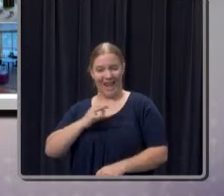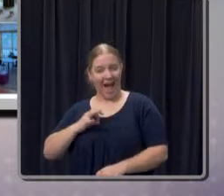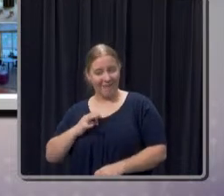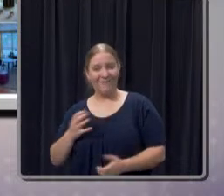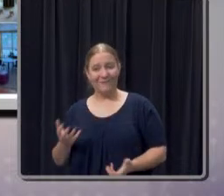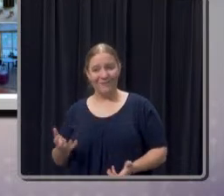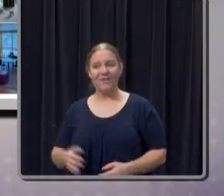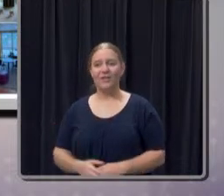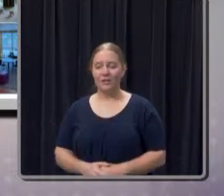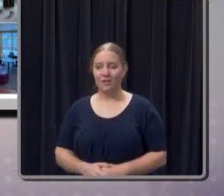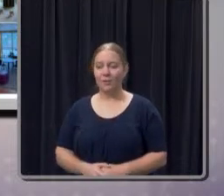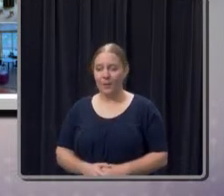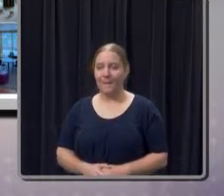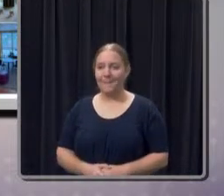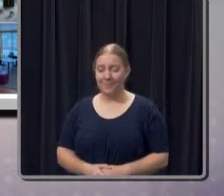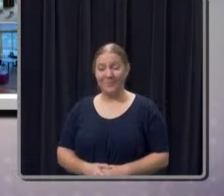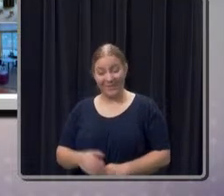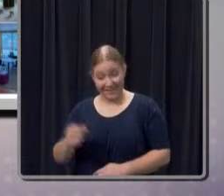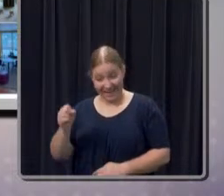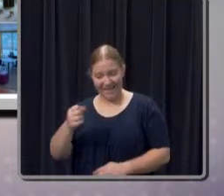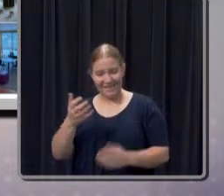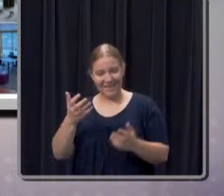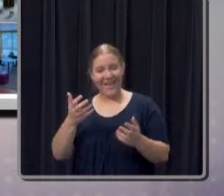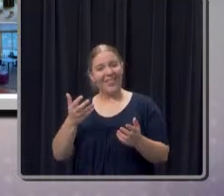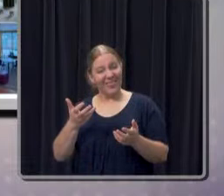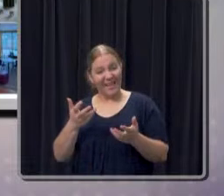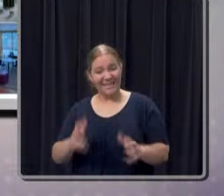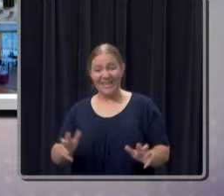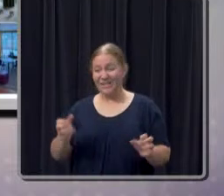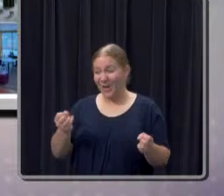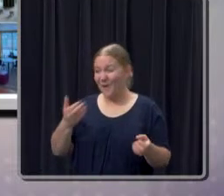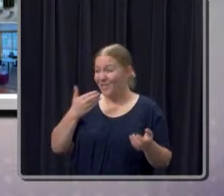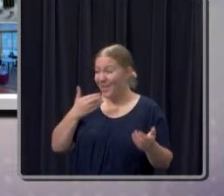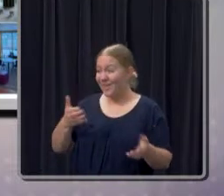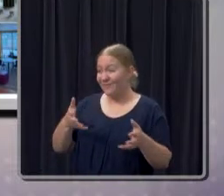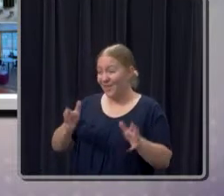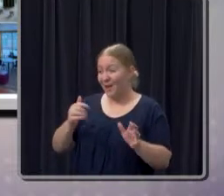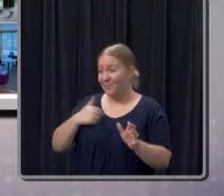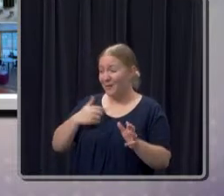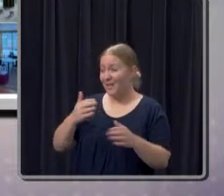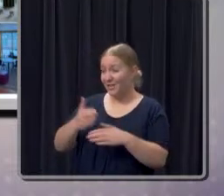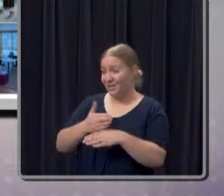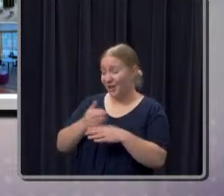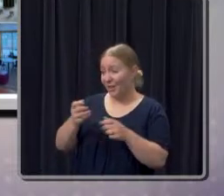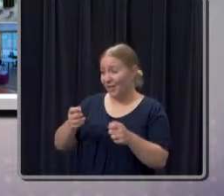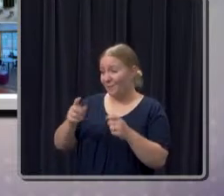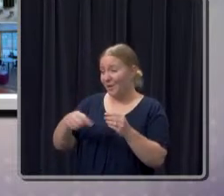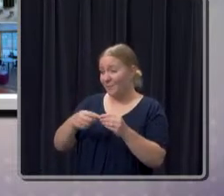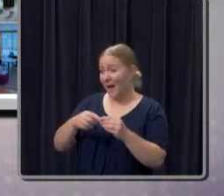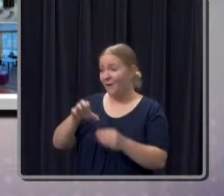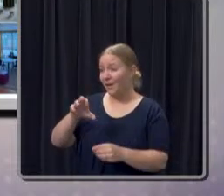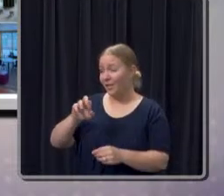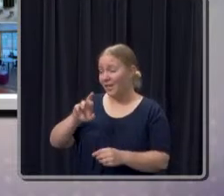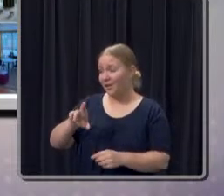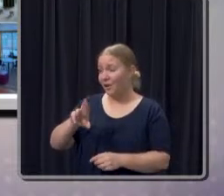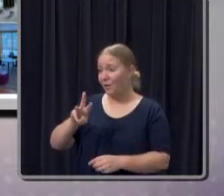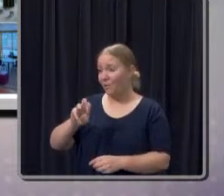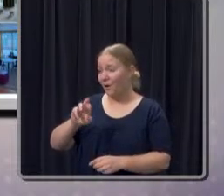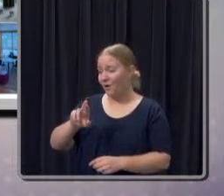So yes, that is all. So thanks for letting me share a little bit about Clearwater Creek, and I appreciate the